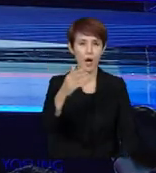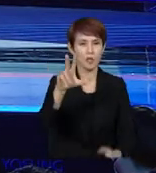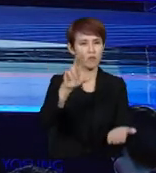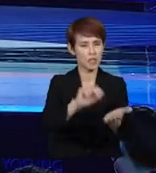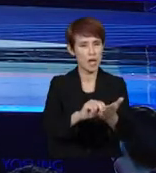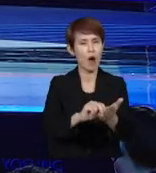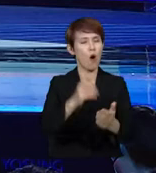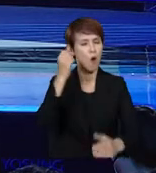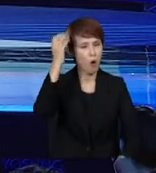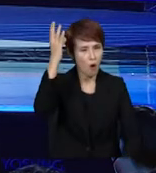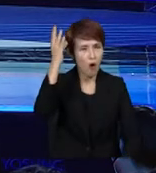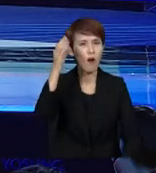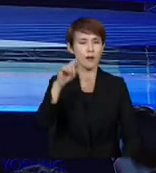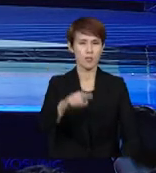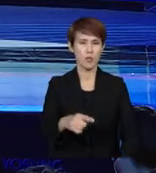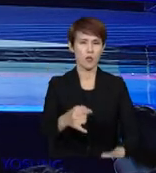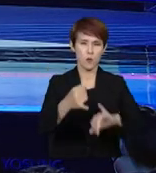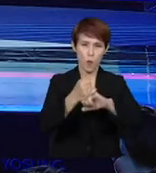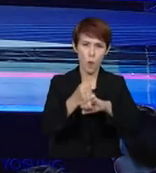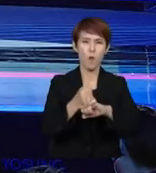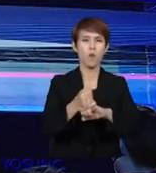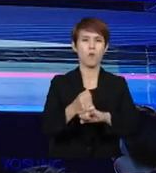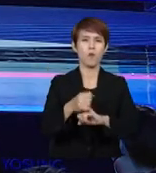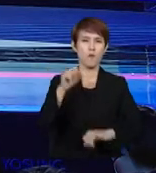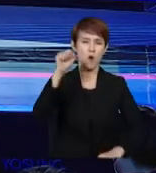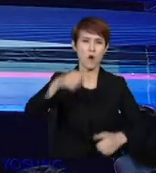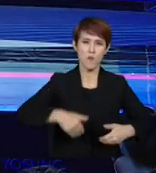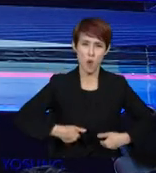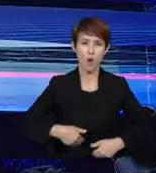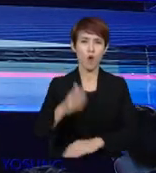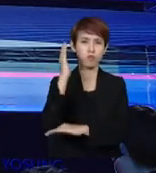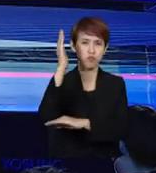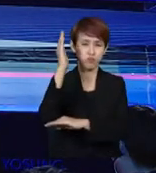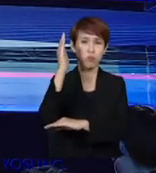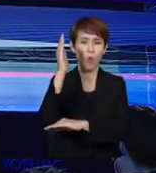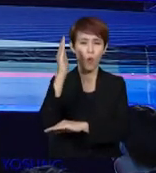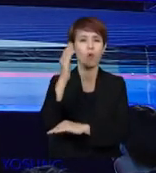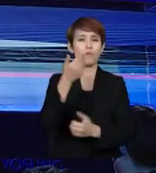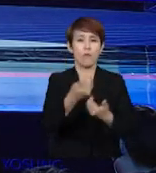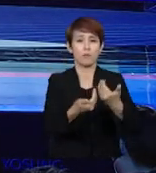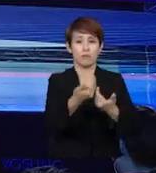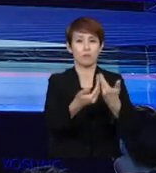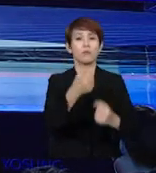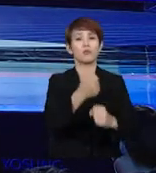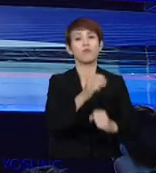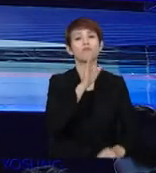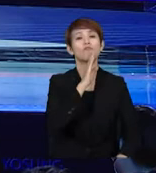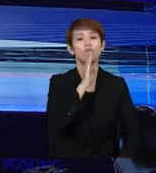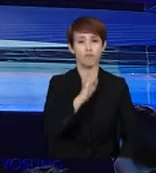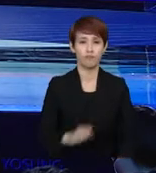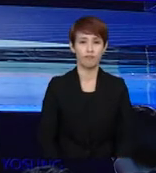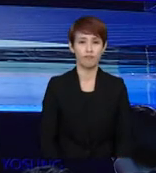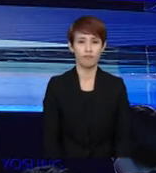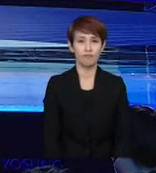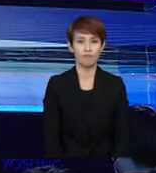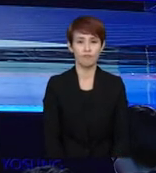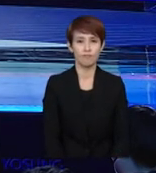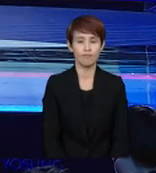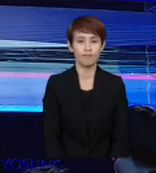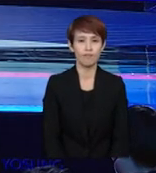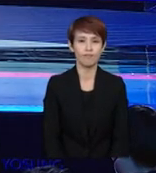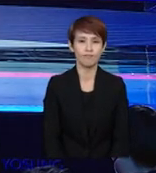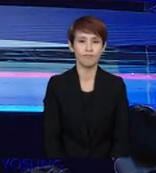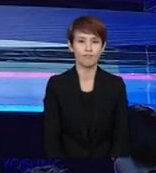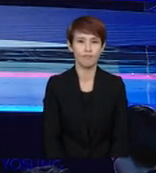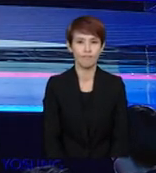way trying to create a conflict around a certain issue. This used to be completely normal in basically a free and